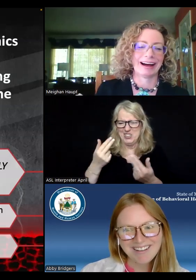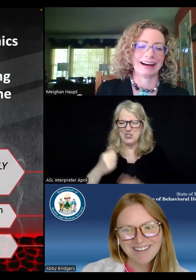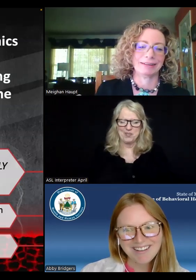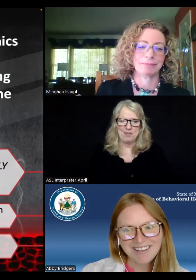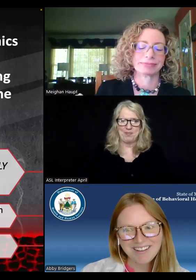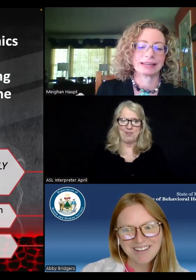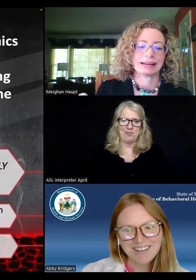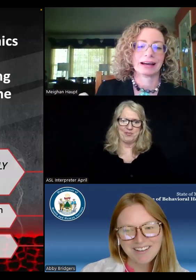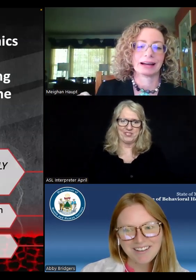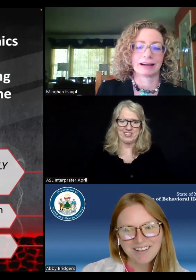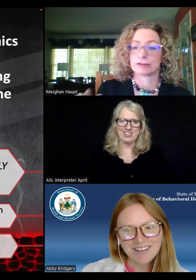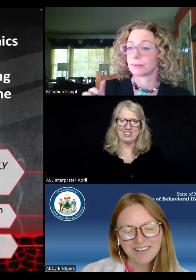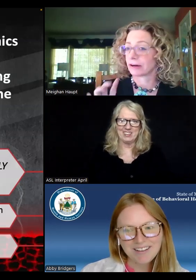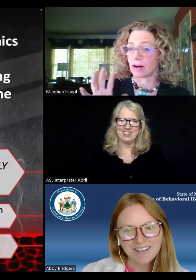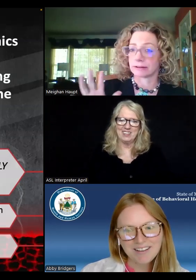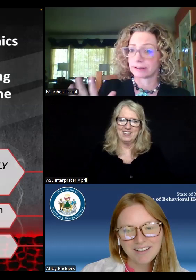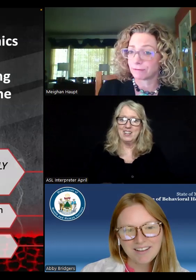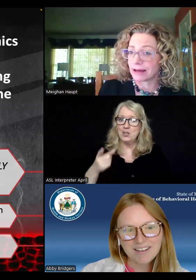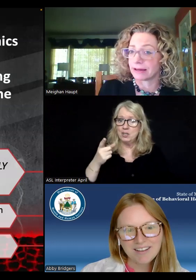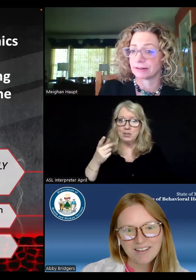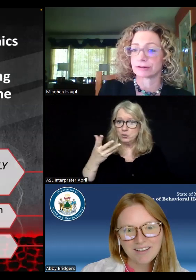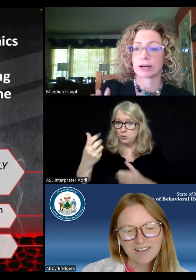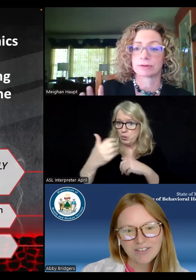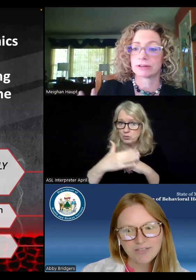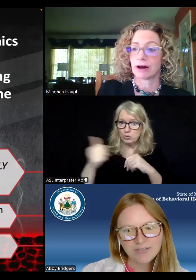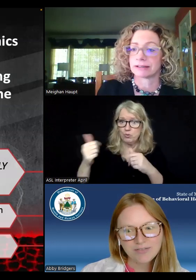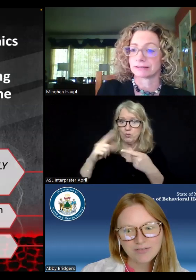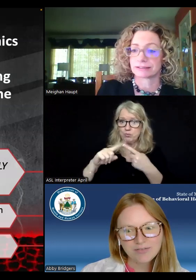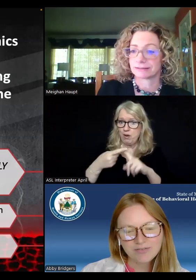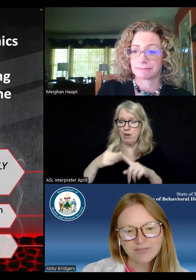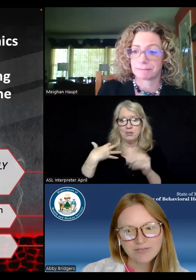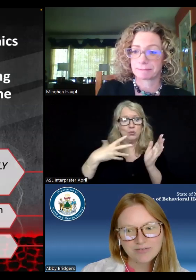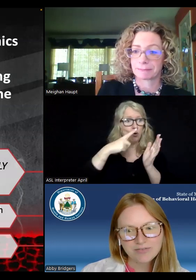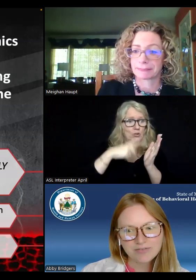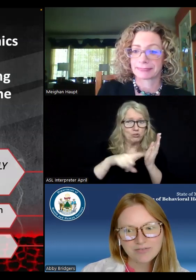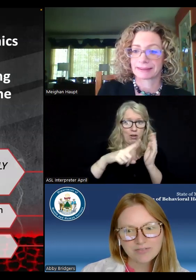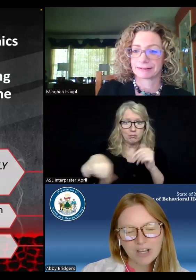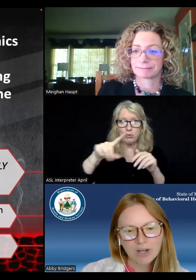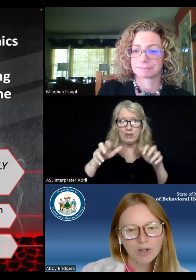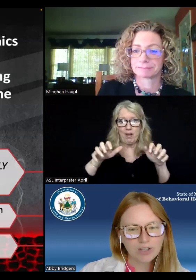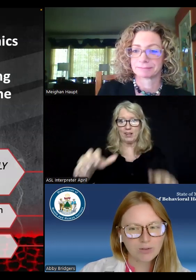so do you want to call on a friend or check with the audience?